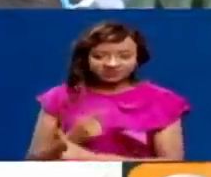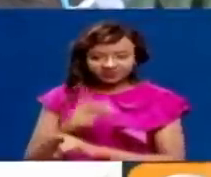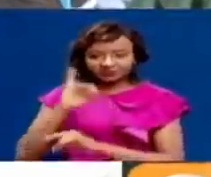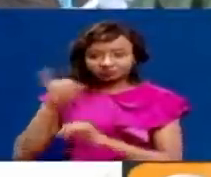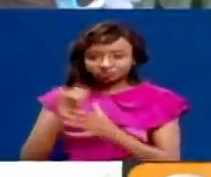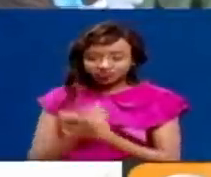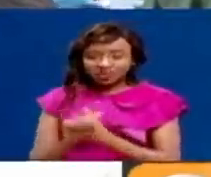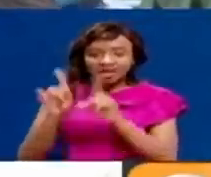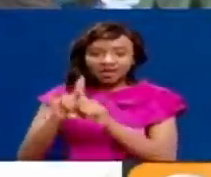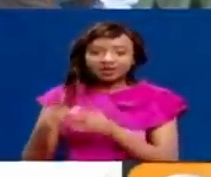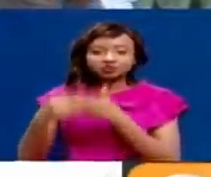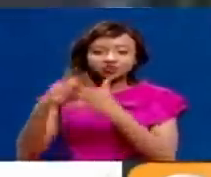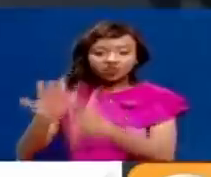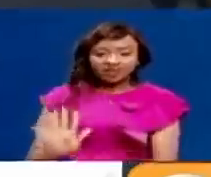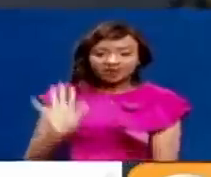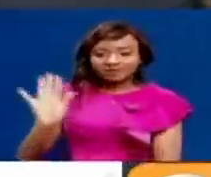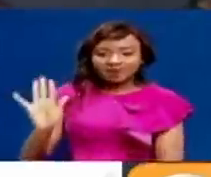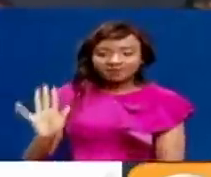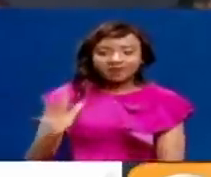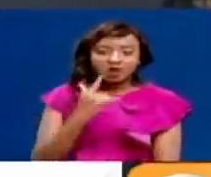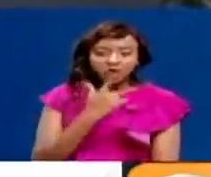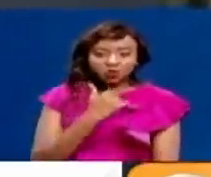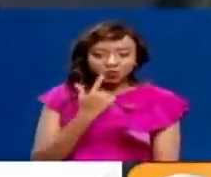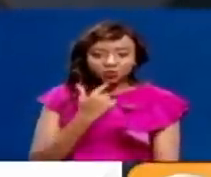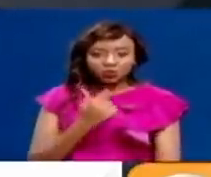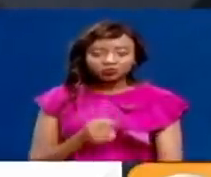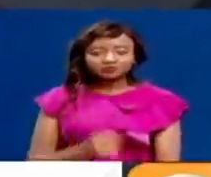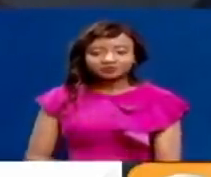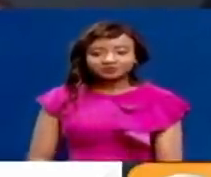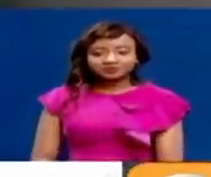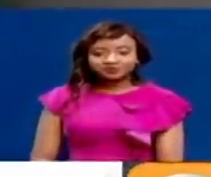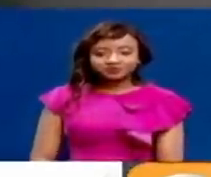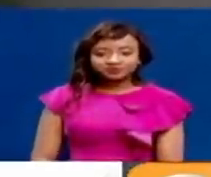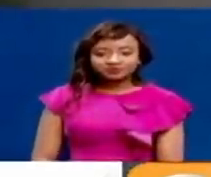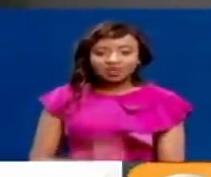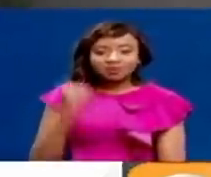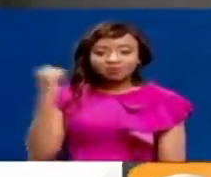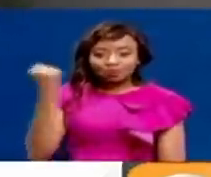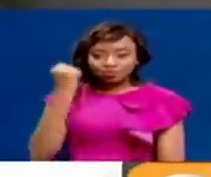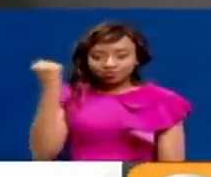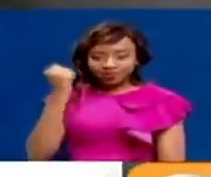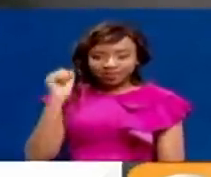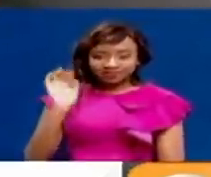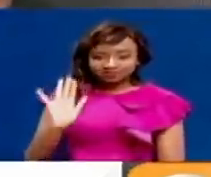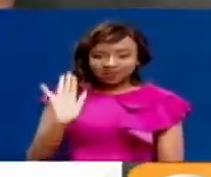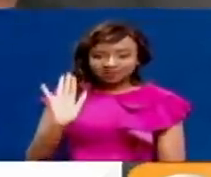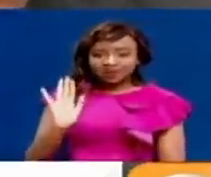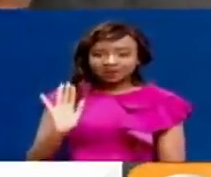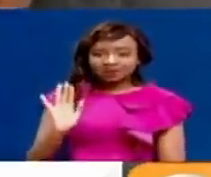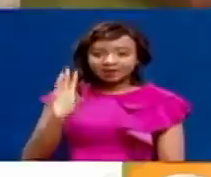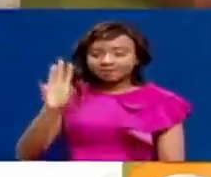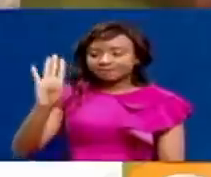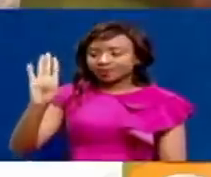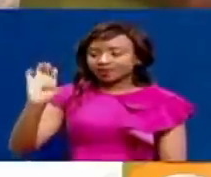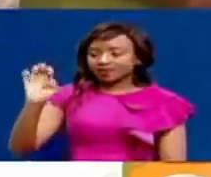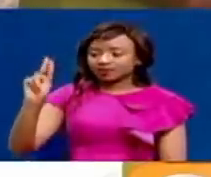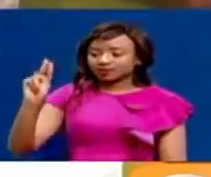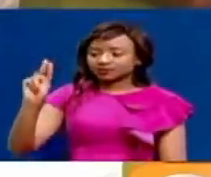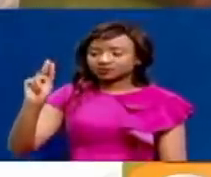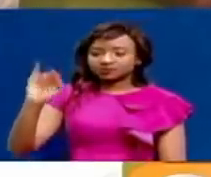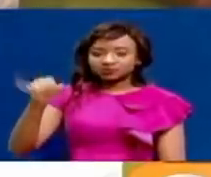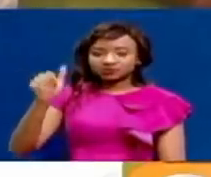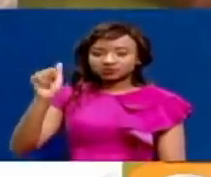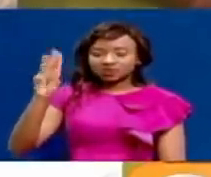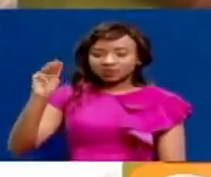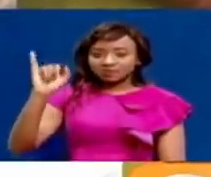magharibi, wakiongozwa na kiranja wa wengi katika bunge la kitaifa ambaye pia ni mbunge wa Mumias Mashariki, Benjamin Washali. When a